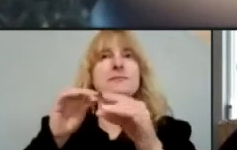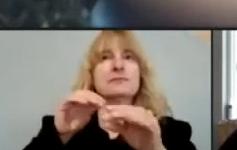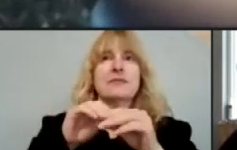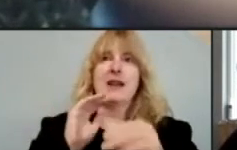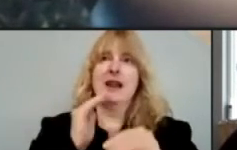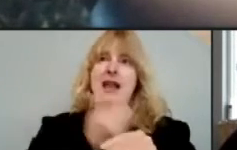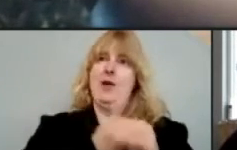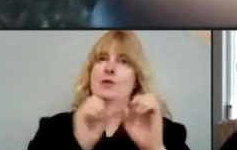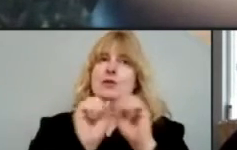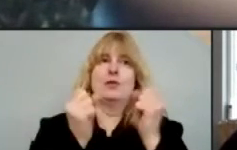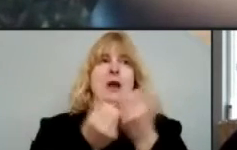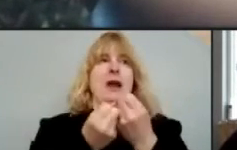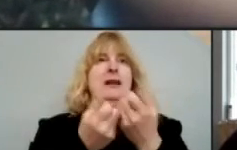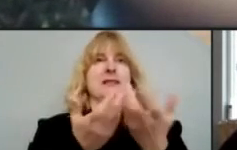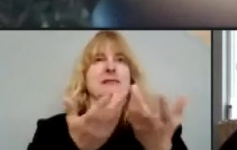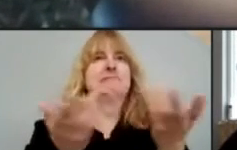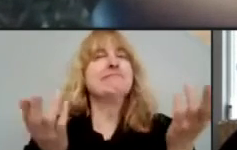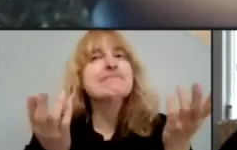inequalities, the